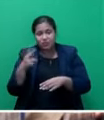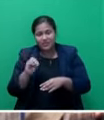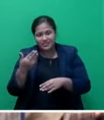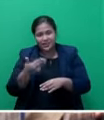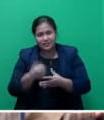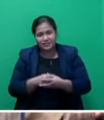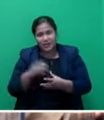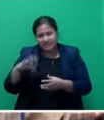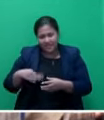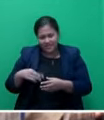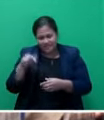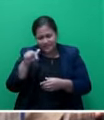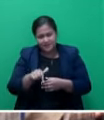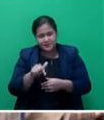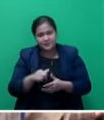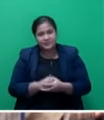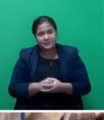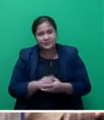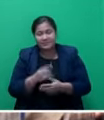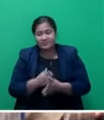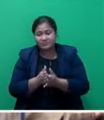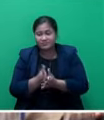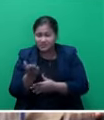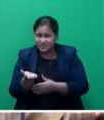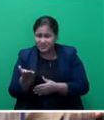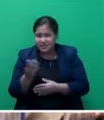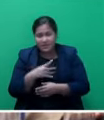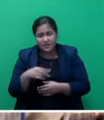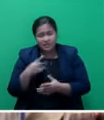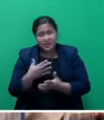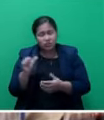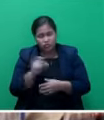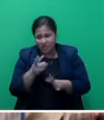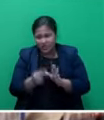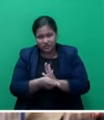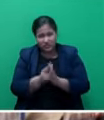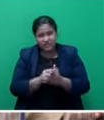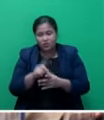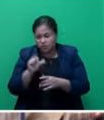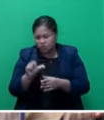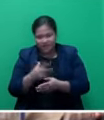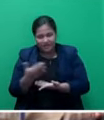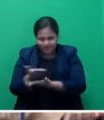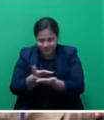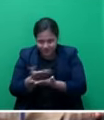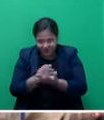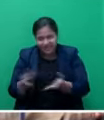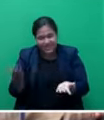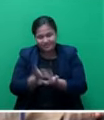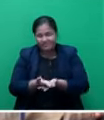beneficiaries of these estates, I urge the Minister to accelerate the review, conduct consultations, and table the bill in this August